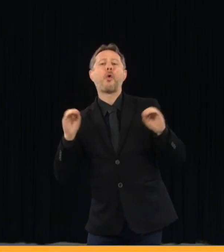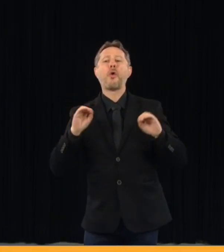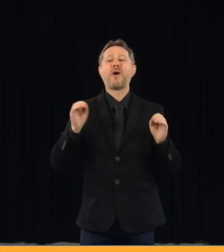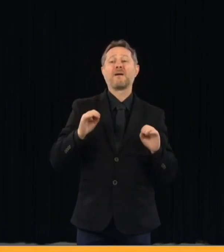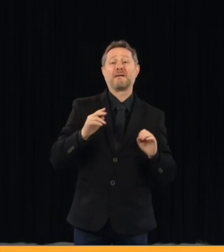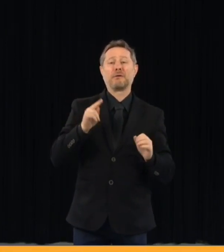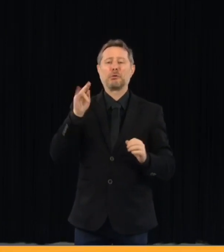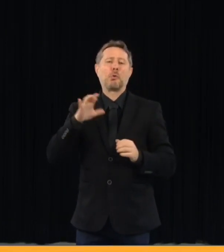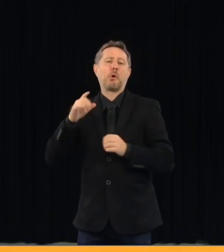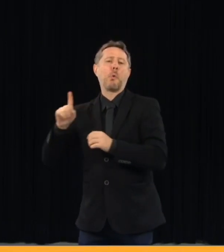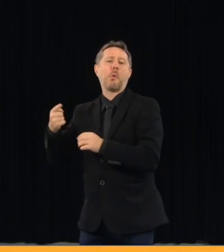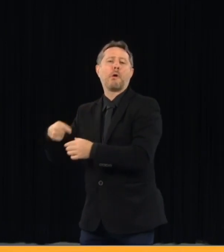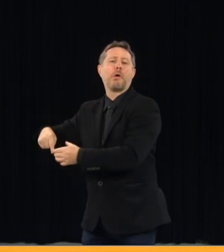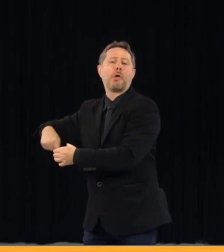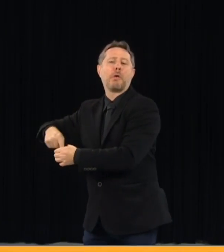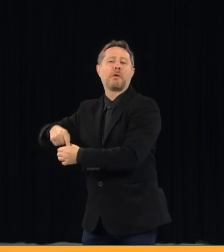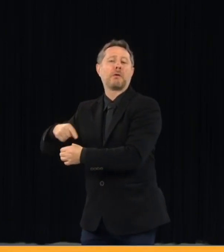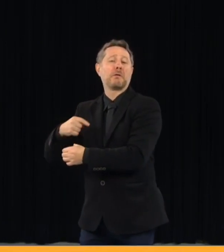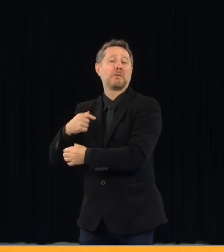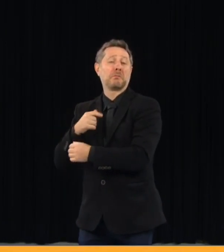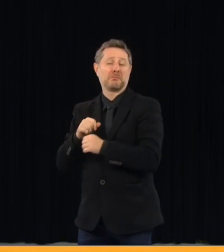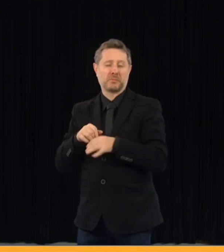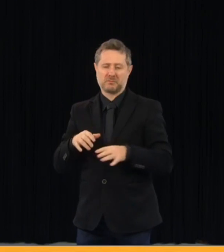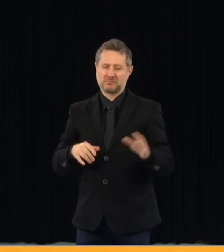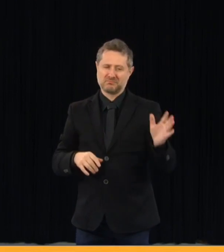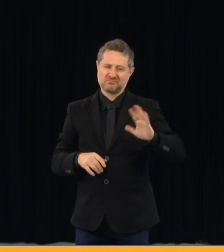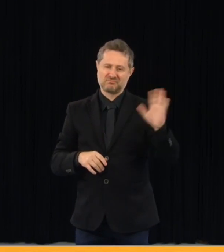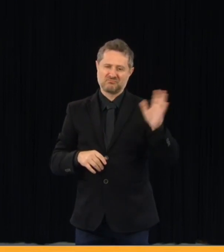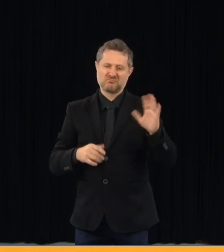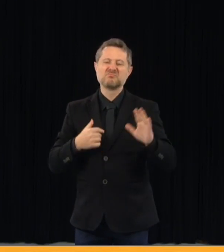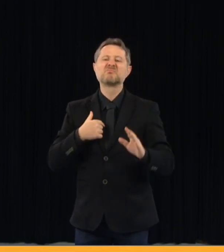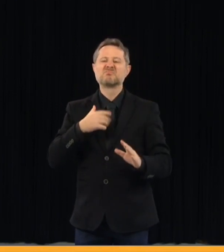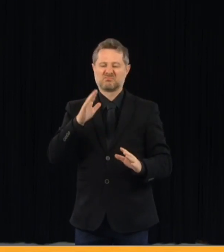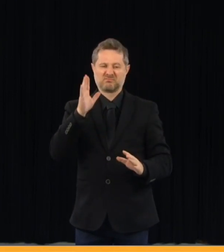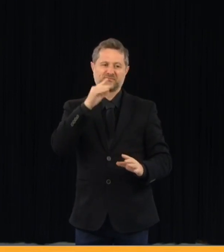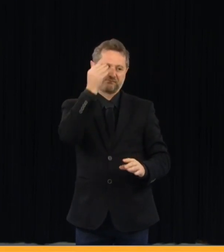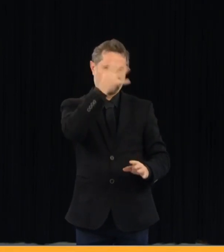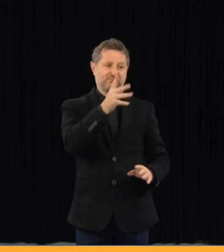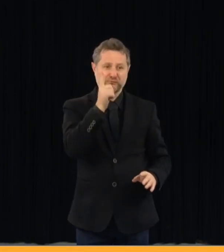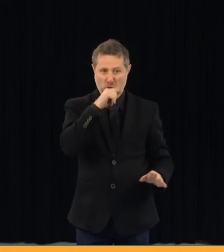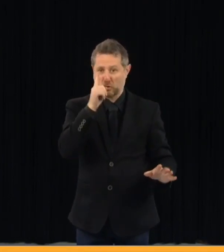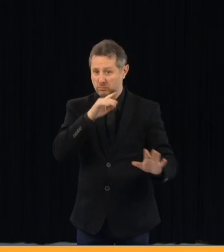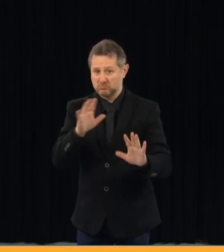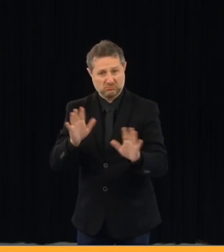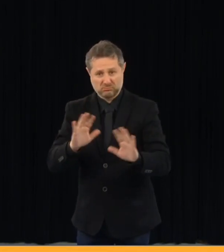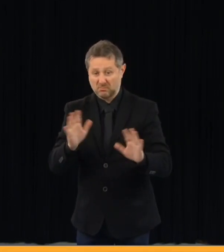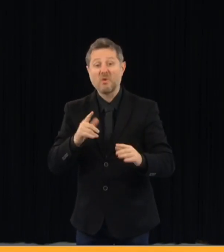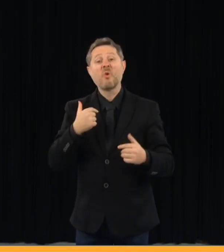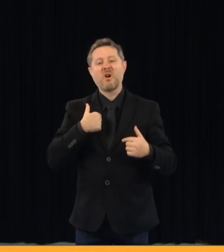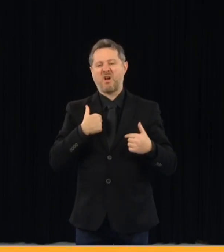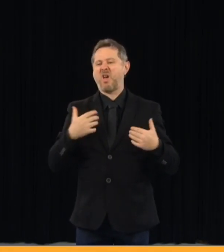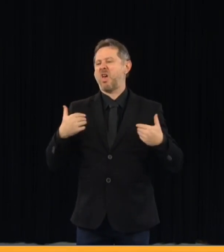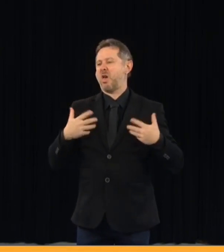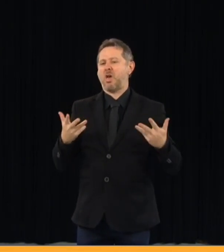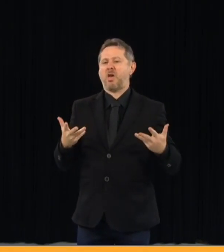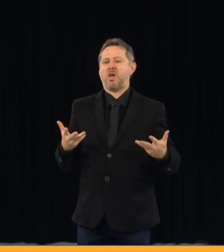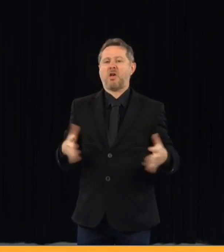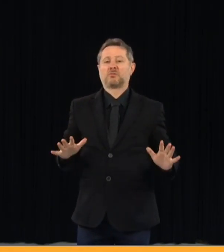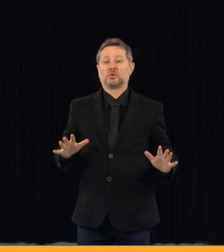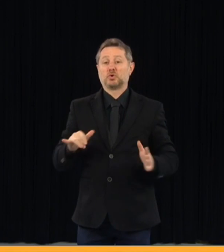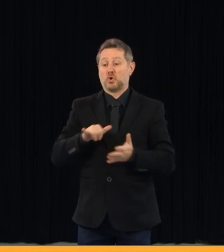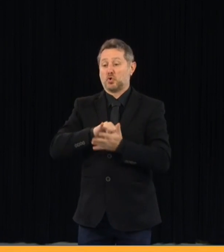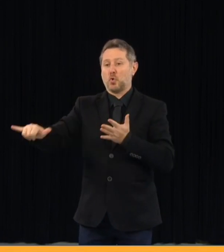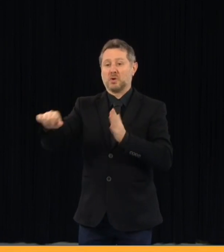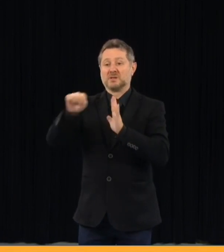City. That is a false comfort. You have counties in New York State